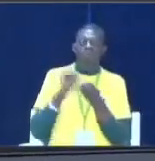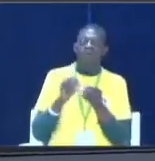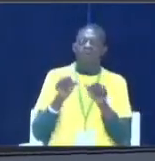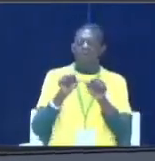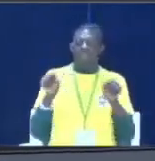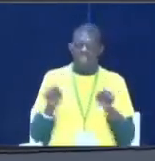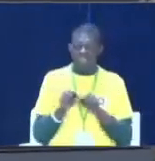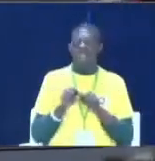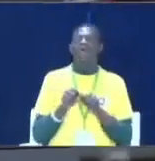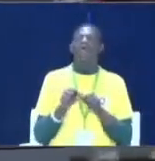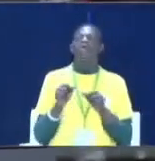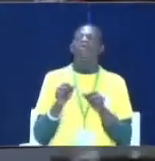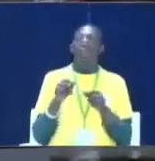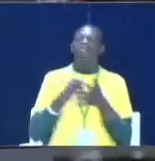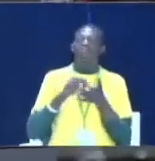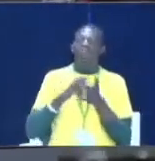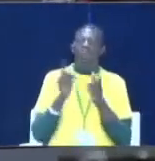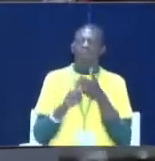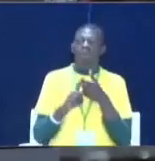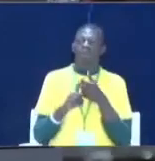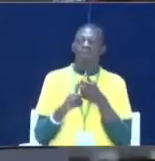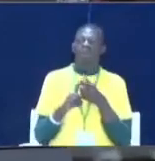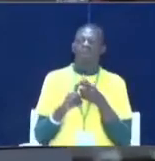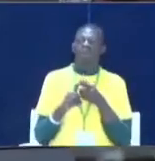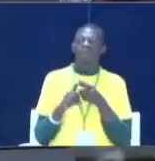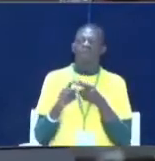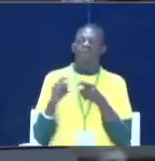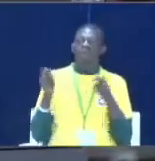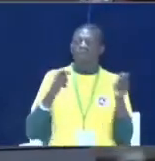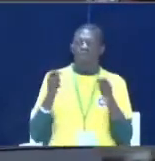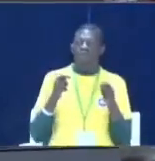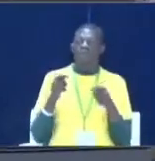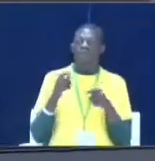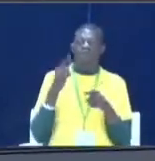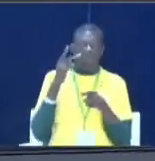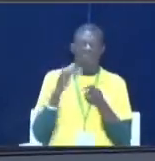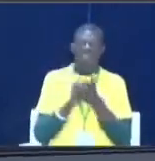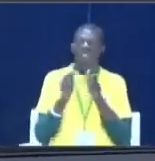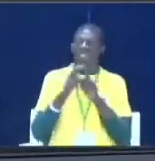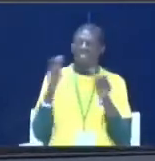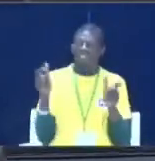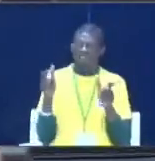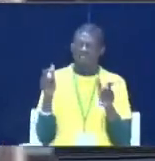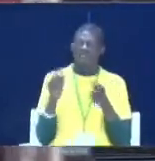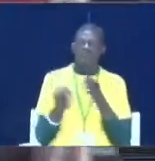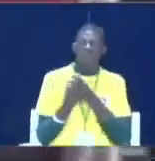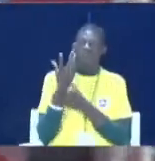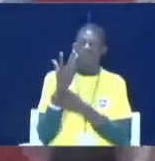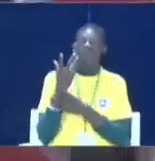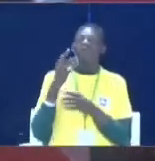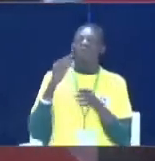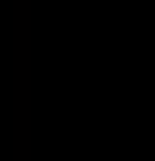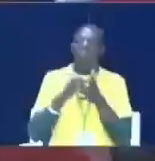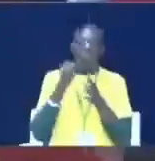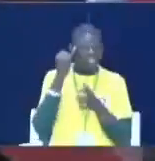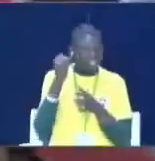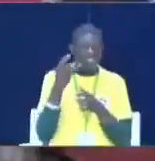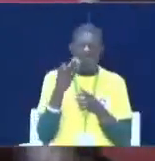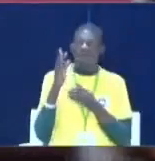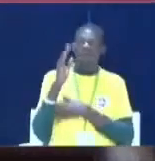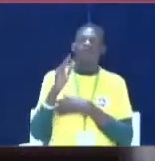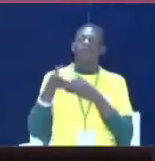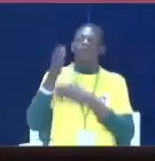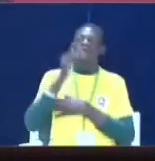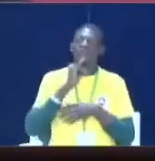room. It also means to grow. We see that enlargement is an idea of God.